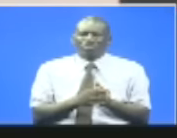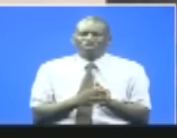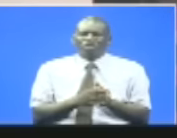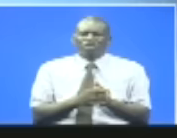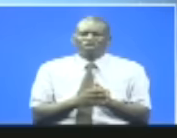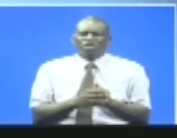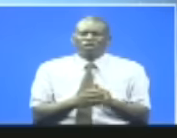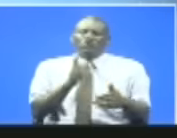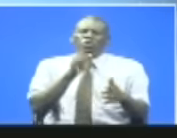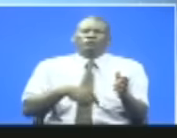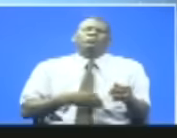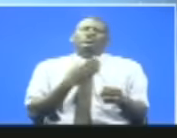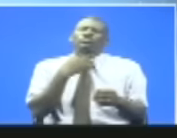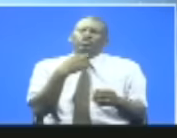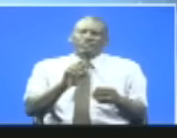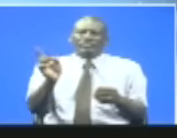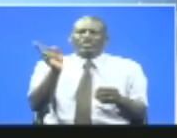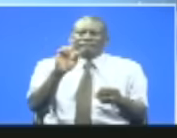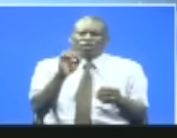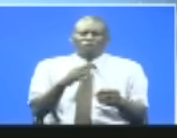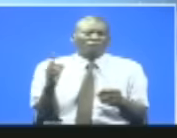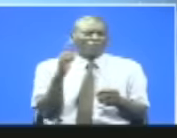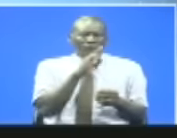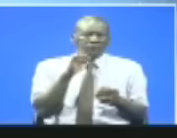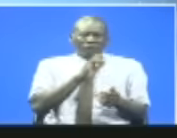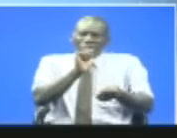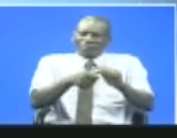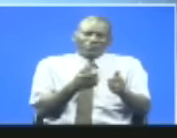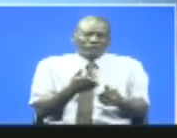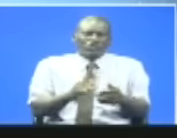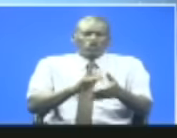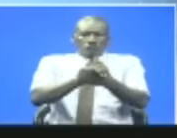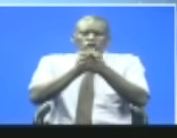I would like to say, Nairobi is going to be tough. I think Jubilee,